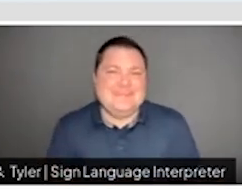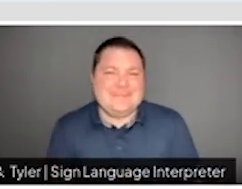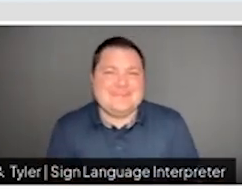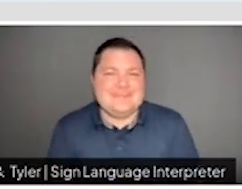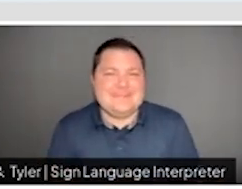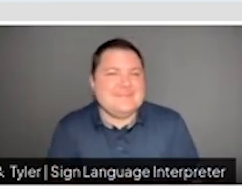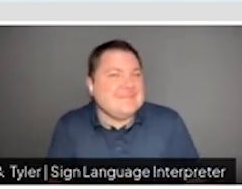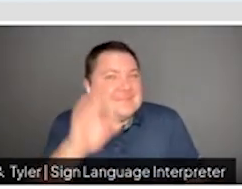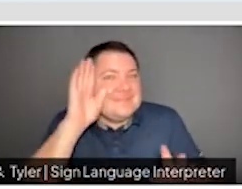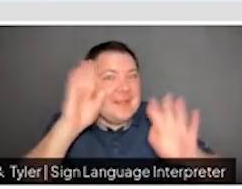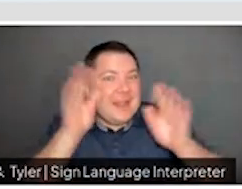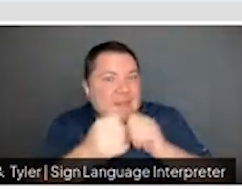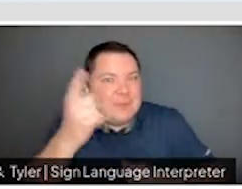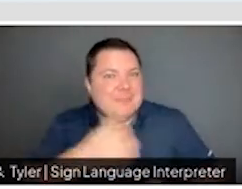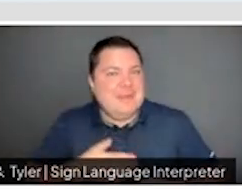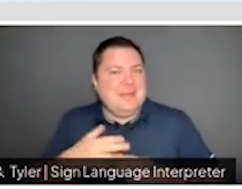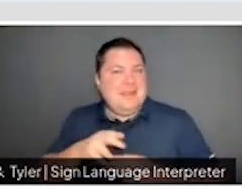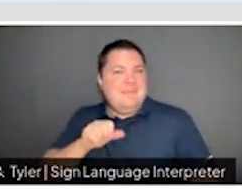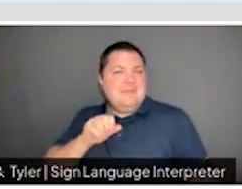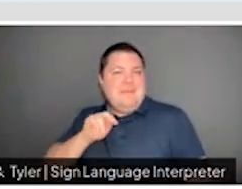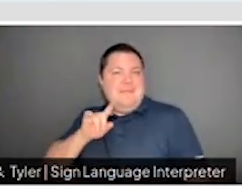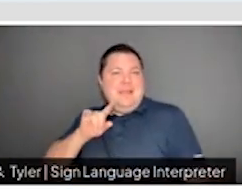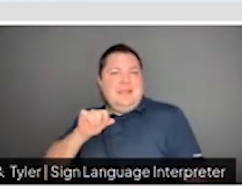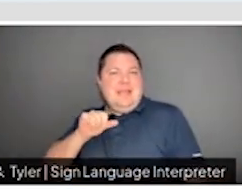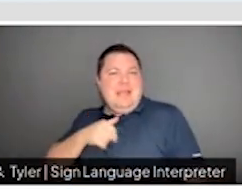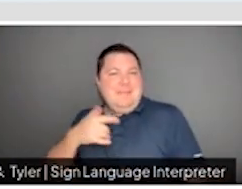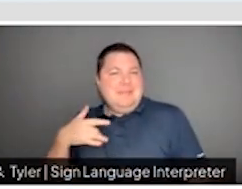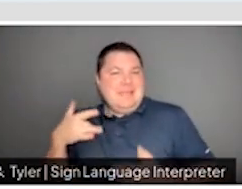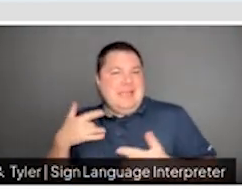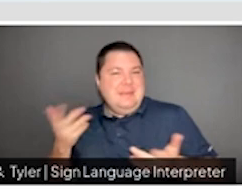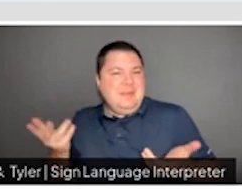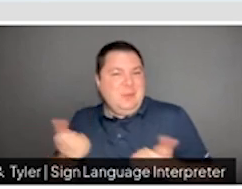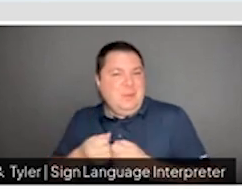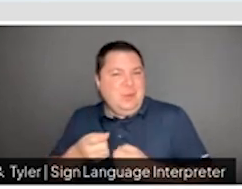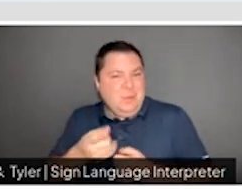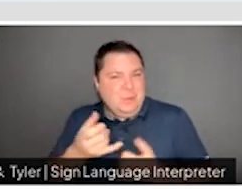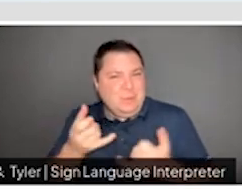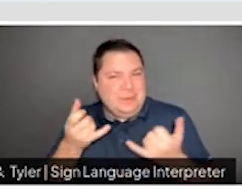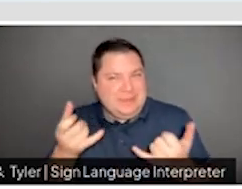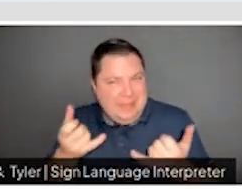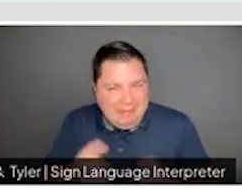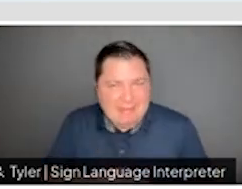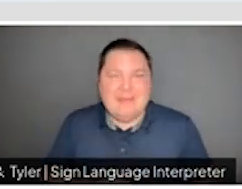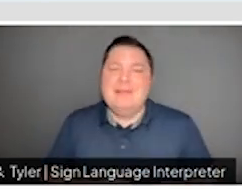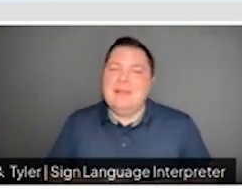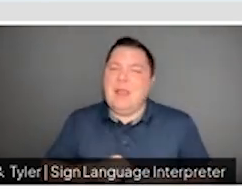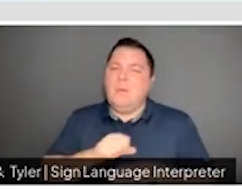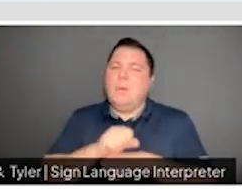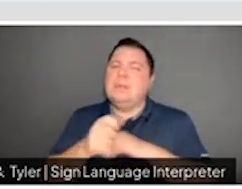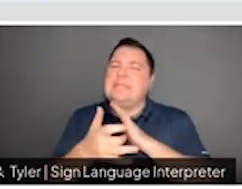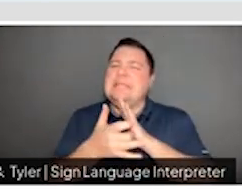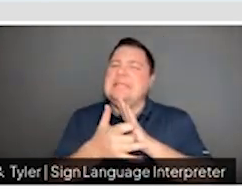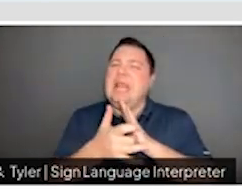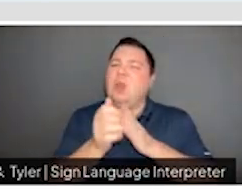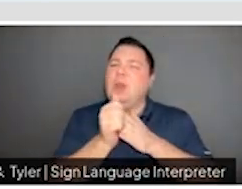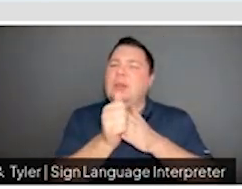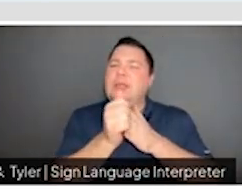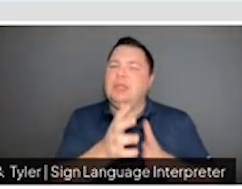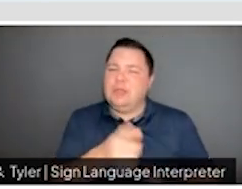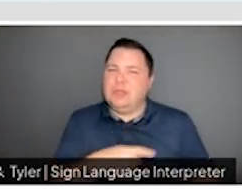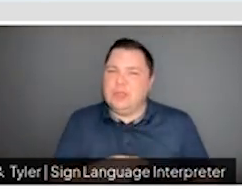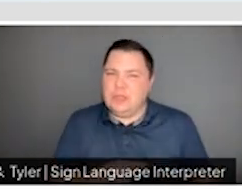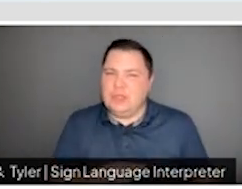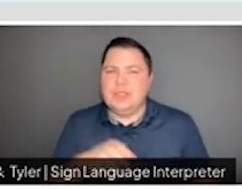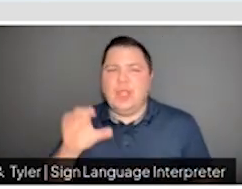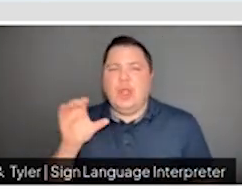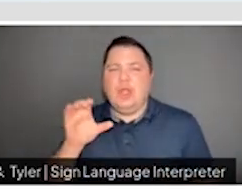Hello, everyone. My name is Amanda. I'm so excited to be here with you all today. I work as a technical leader with the Carta